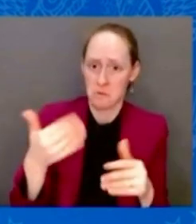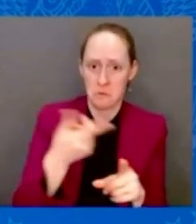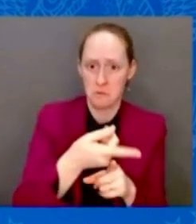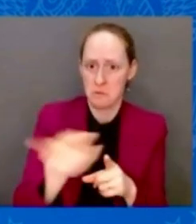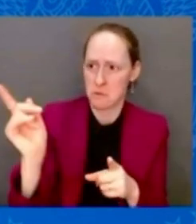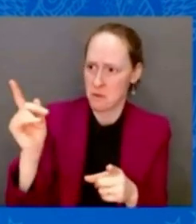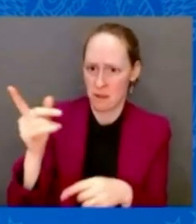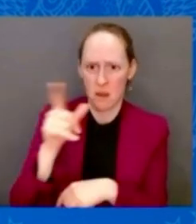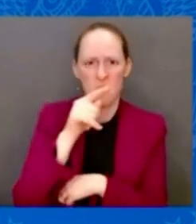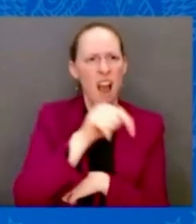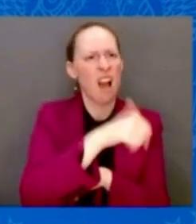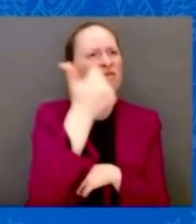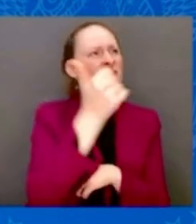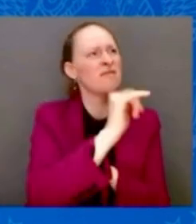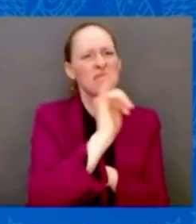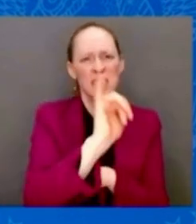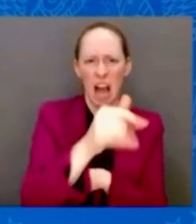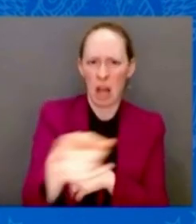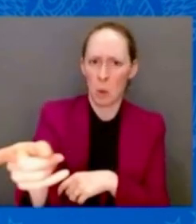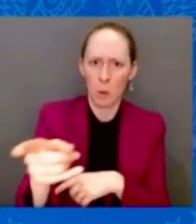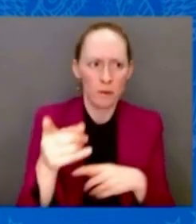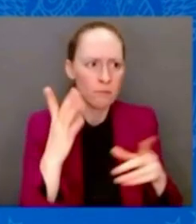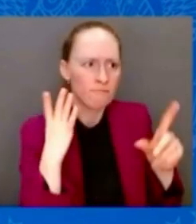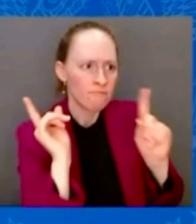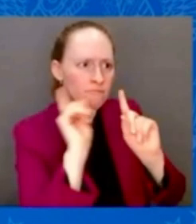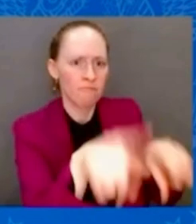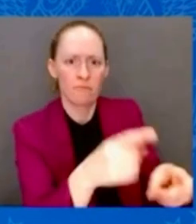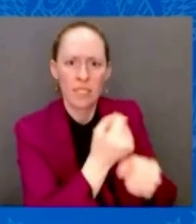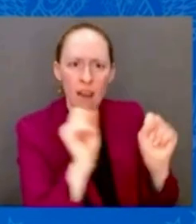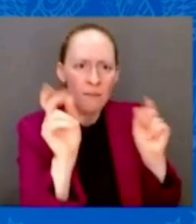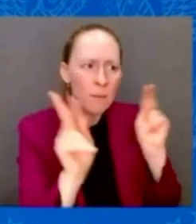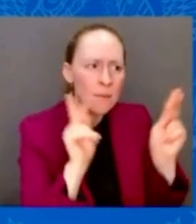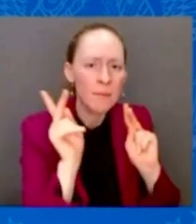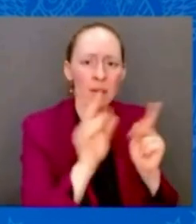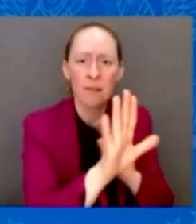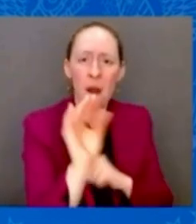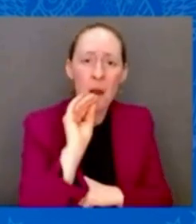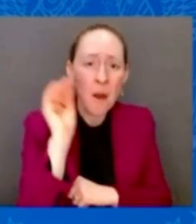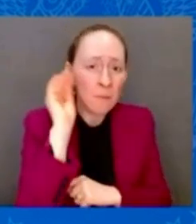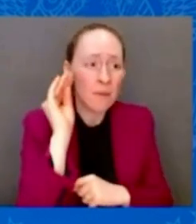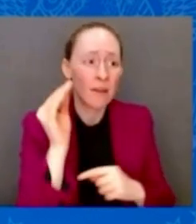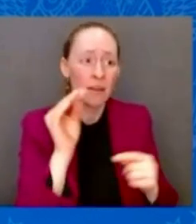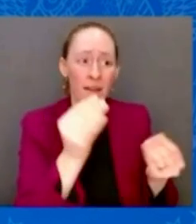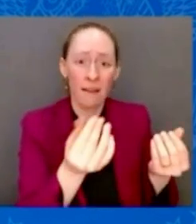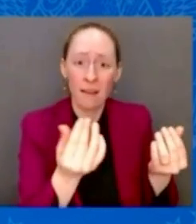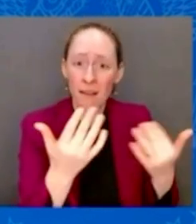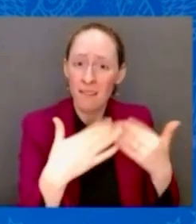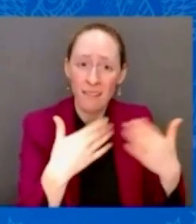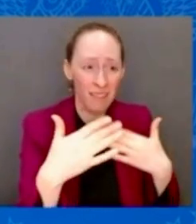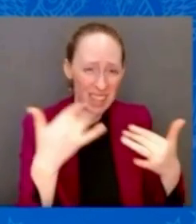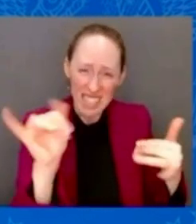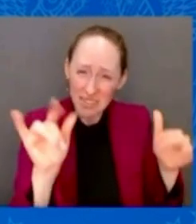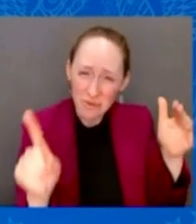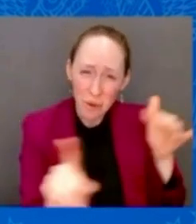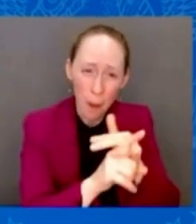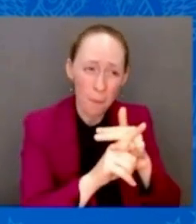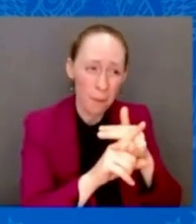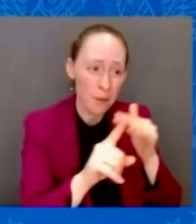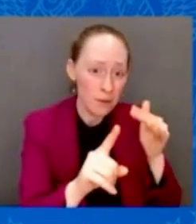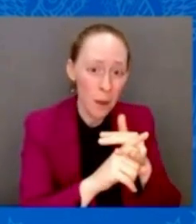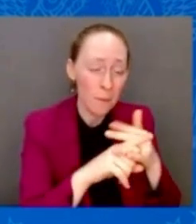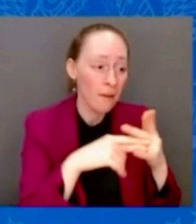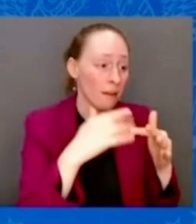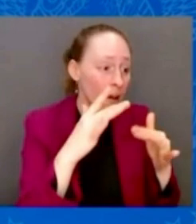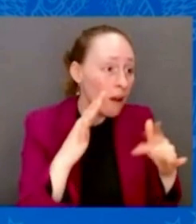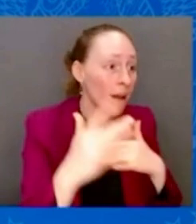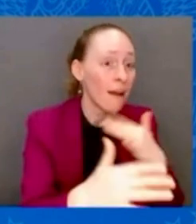the next day are out there in a corner with a boot raising money to help them rebuild their home. Name me